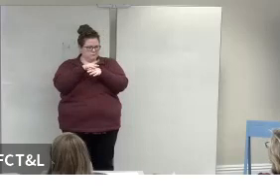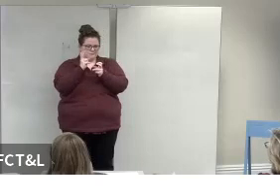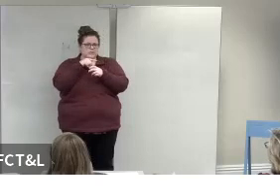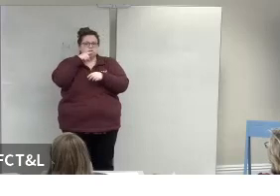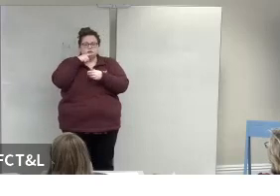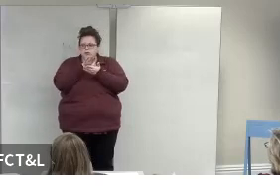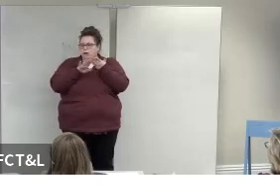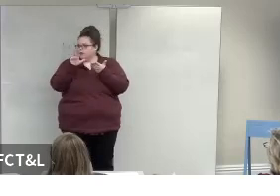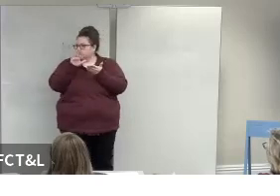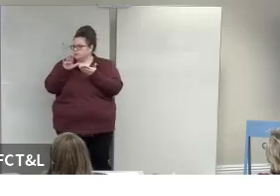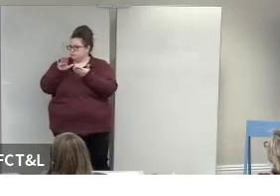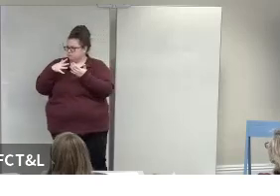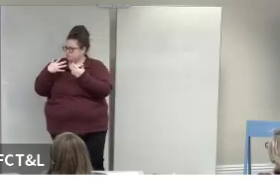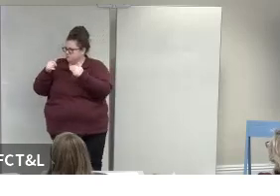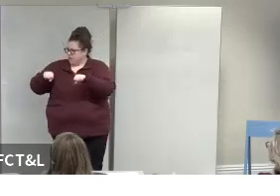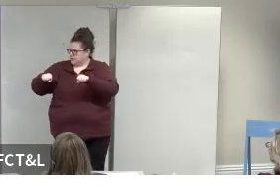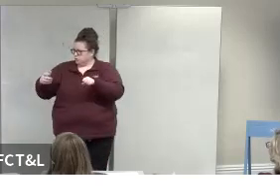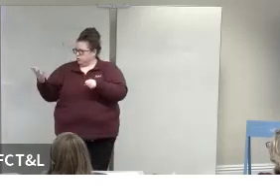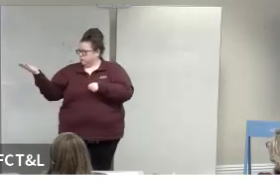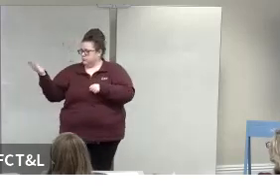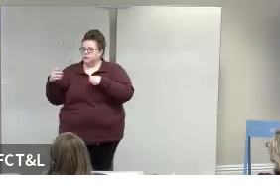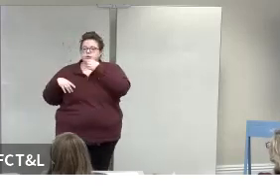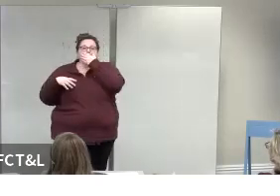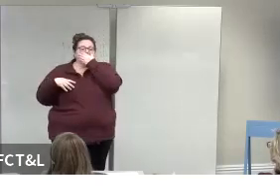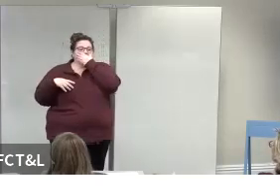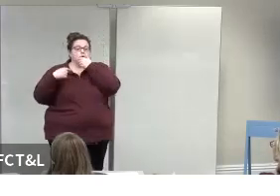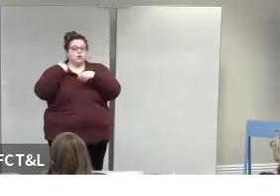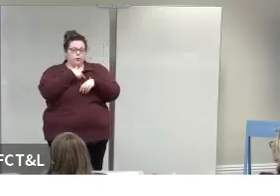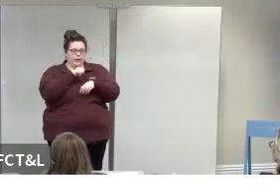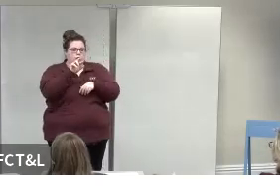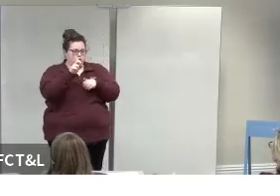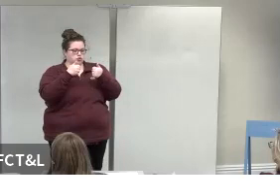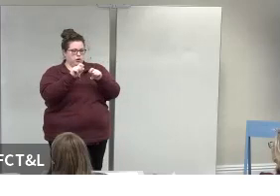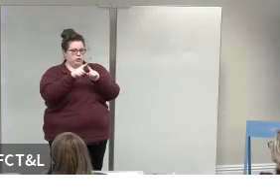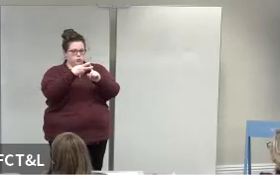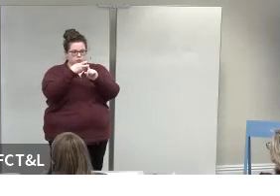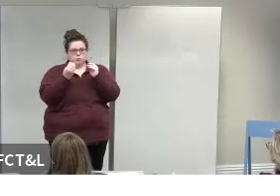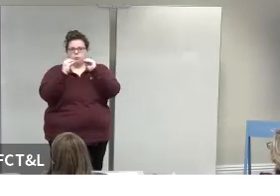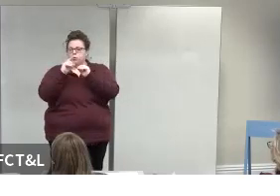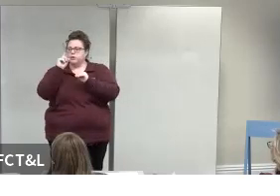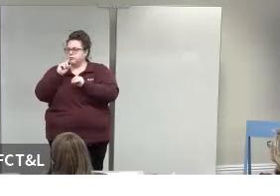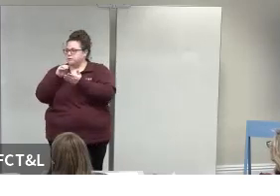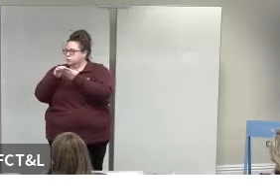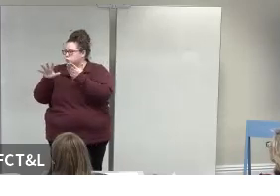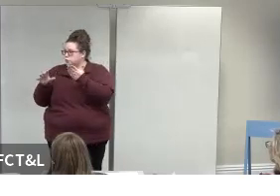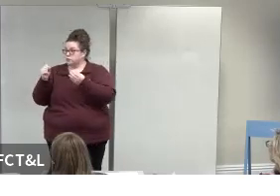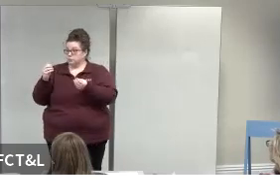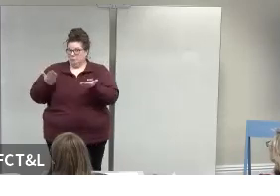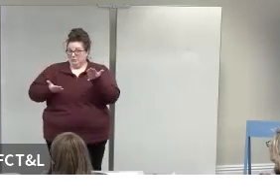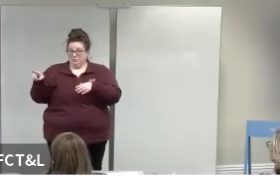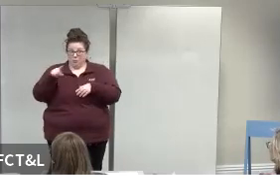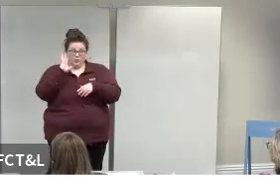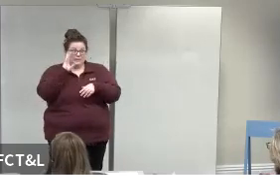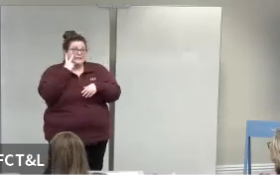But it is possible to go to a university such as EKU, that's a hearing university. So we're trying to recruit